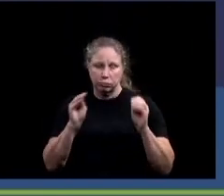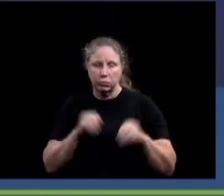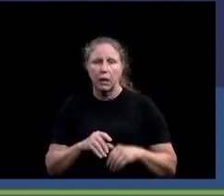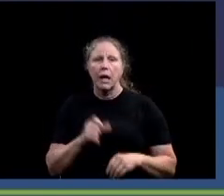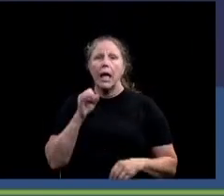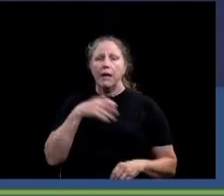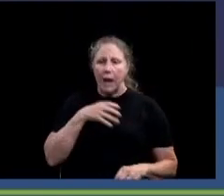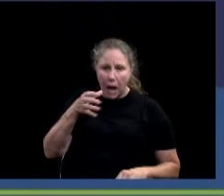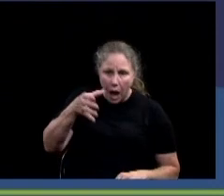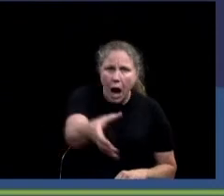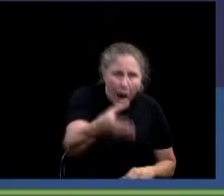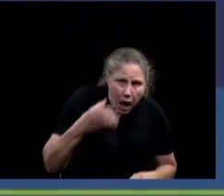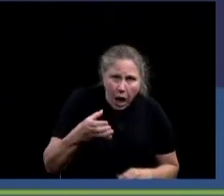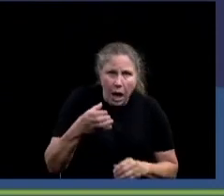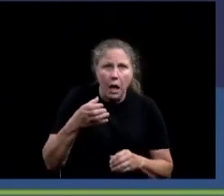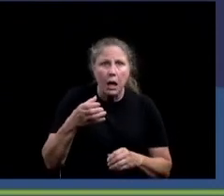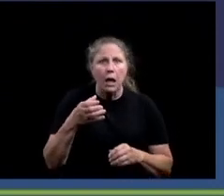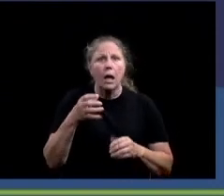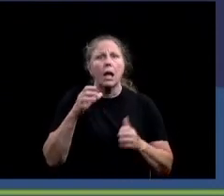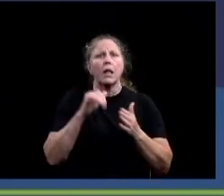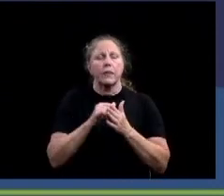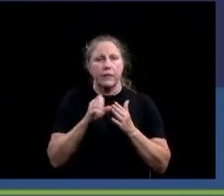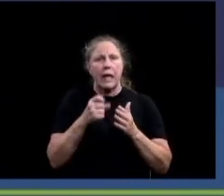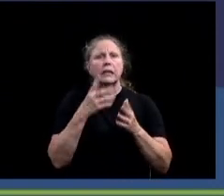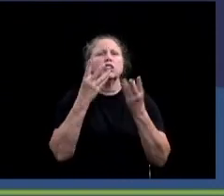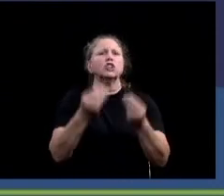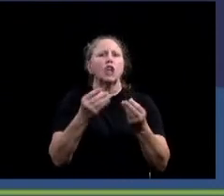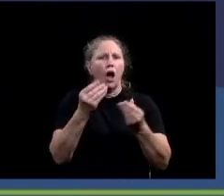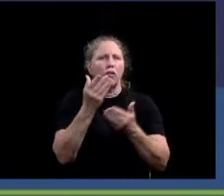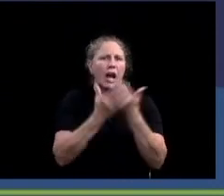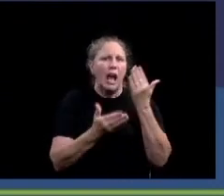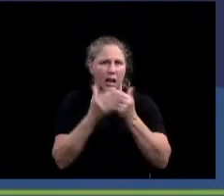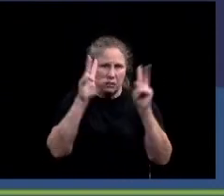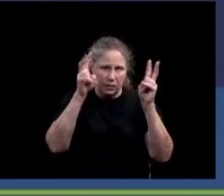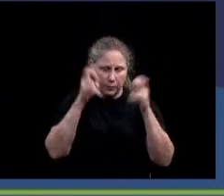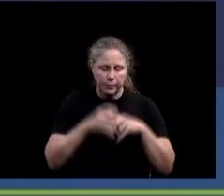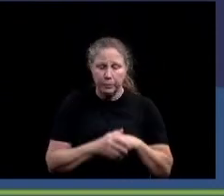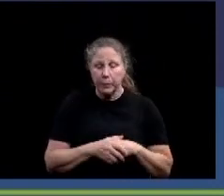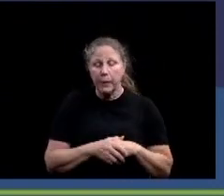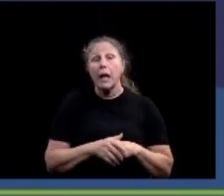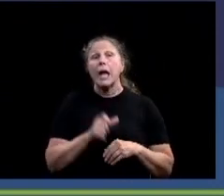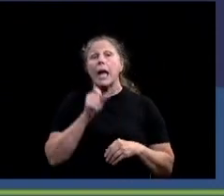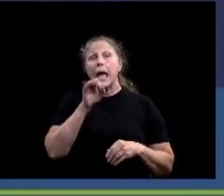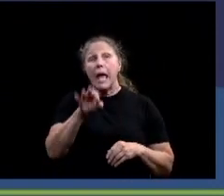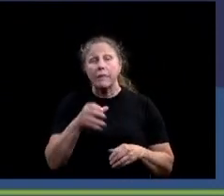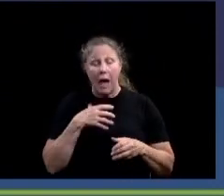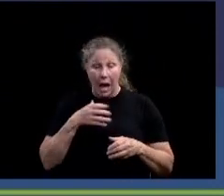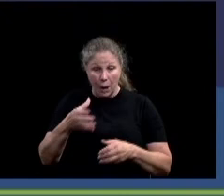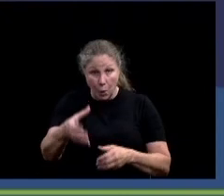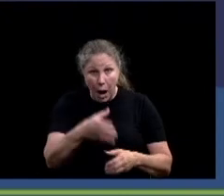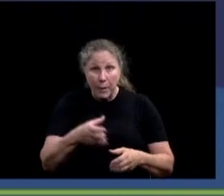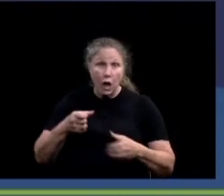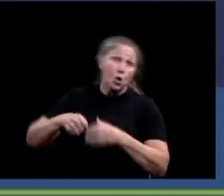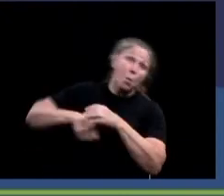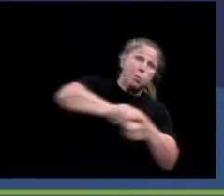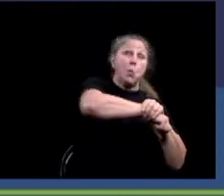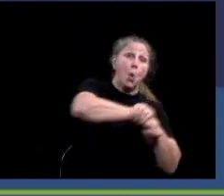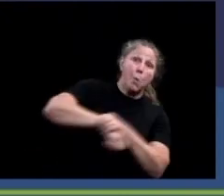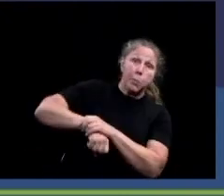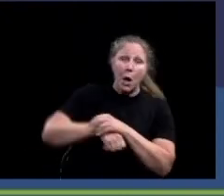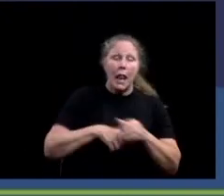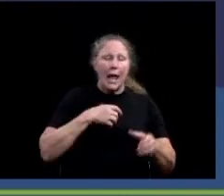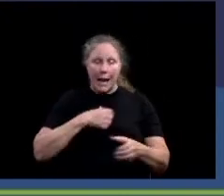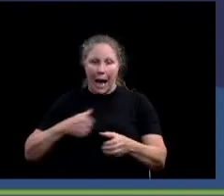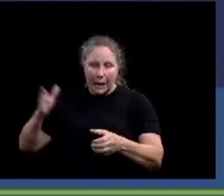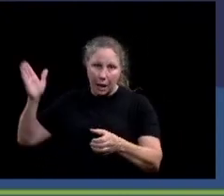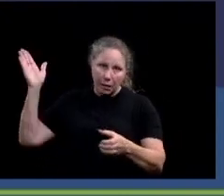empty hand control tactic. However, if you resist and I administer a strike to the common peroneal to gain